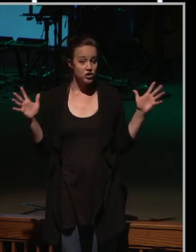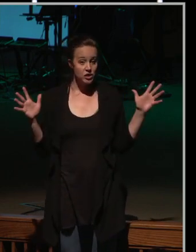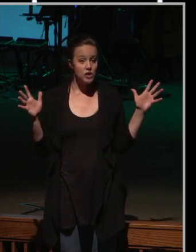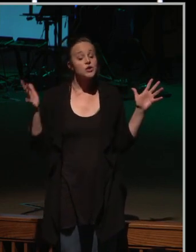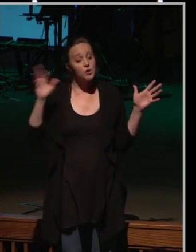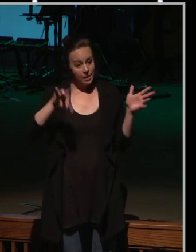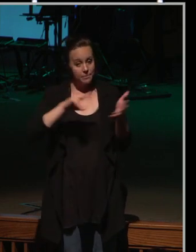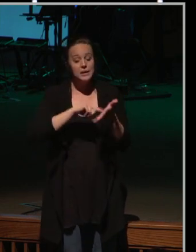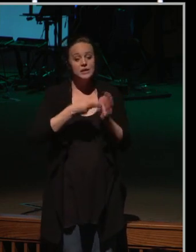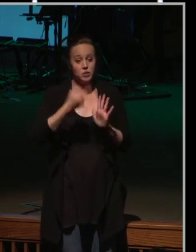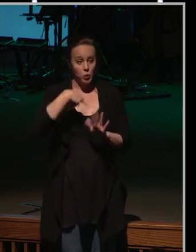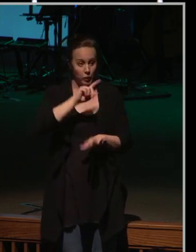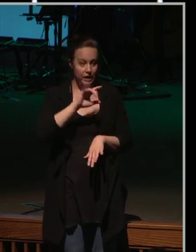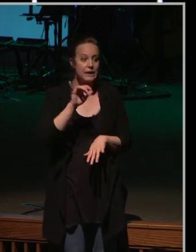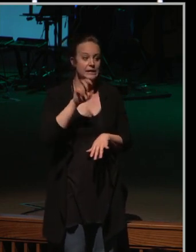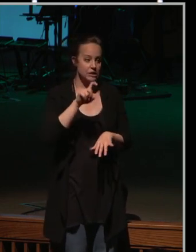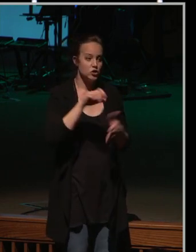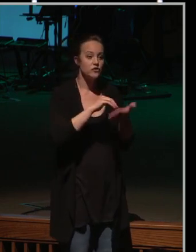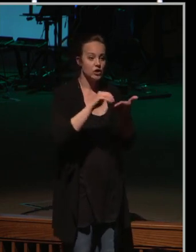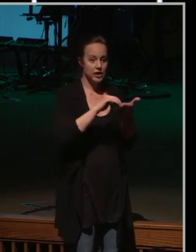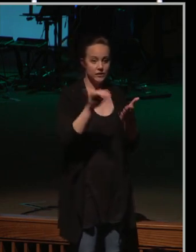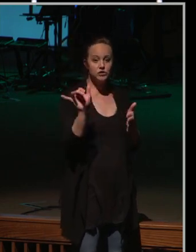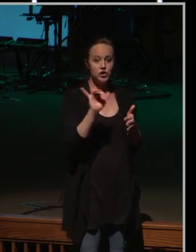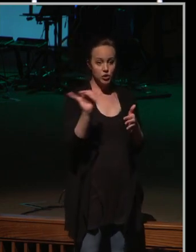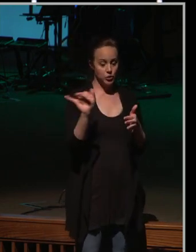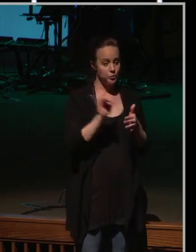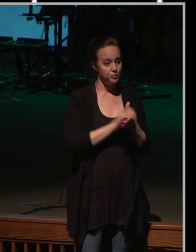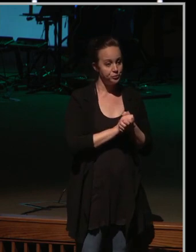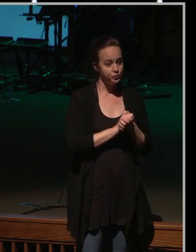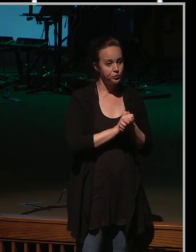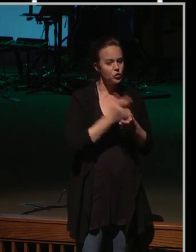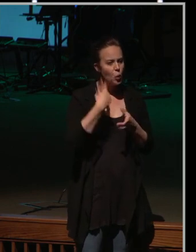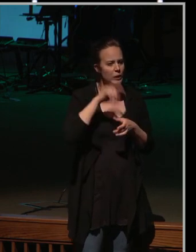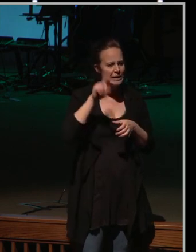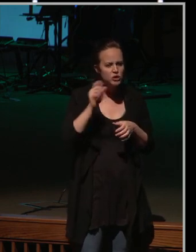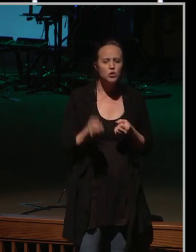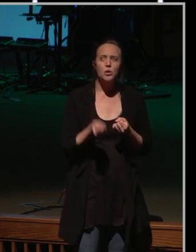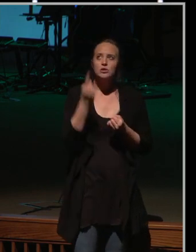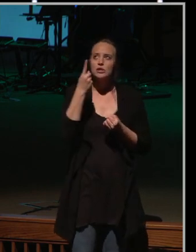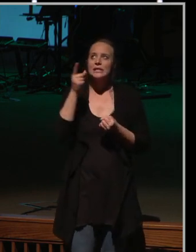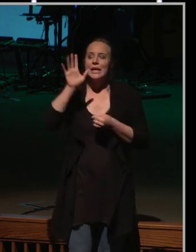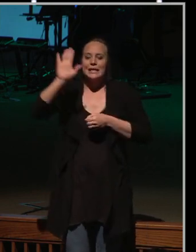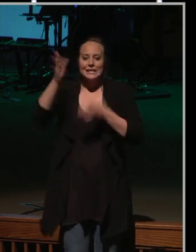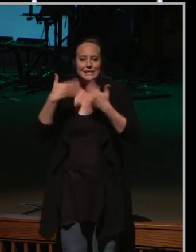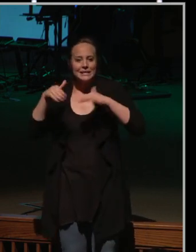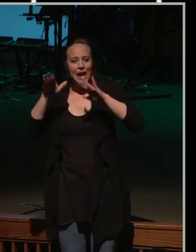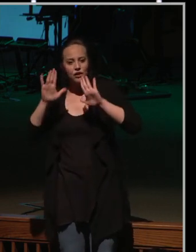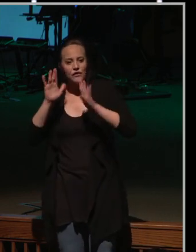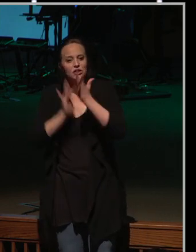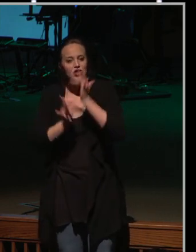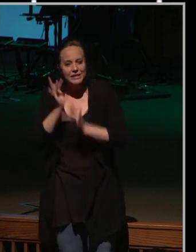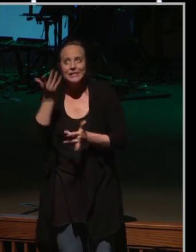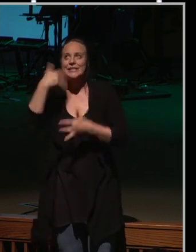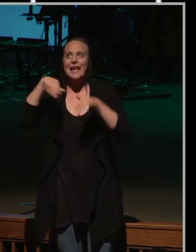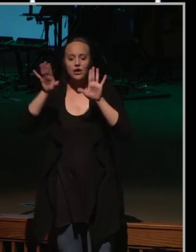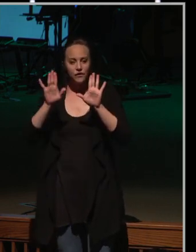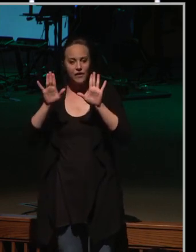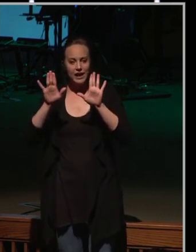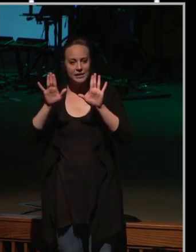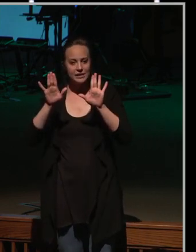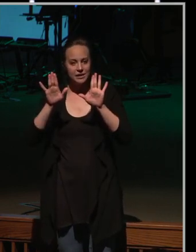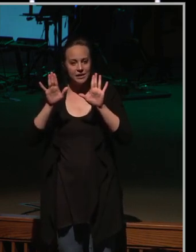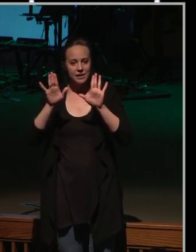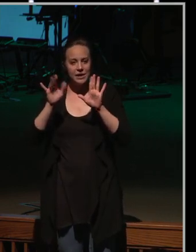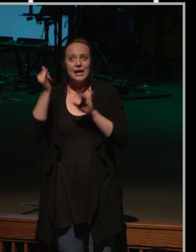I think for us to really truly forgive, we've got to come to grips with what Jesus did for us. And if God forgave us from